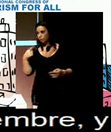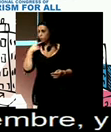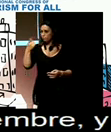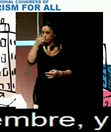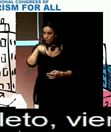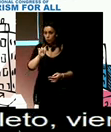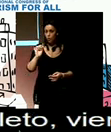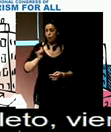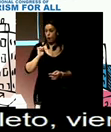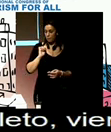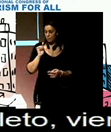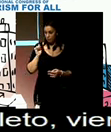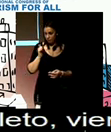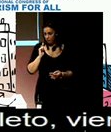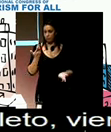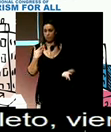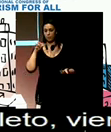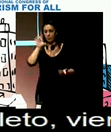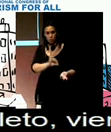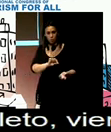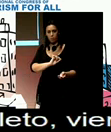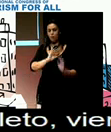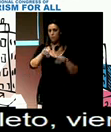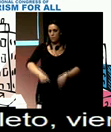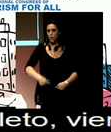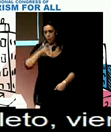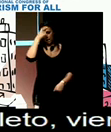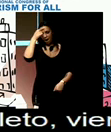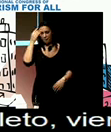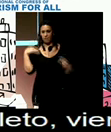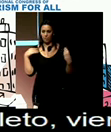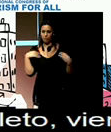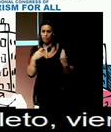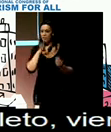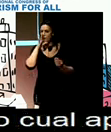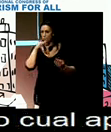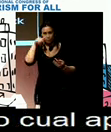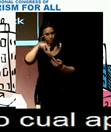And so I invite you to come back to Avila to enjoy it.